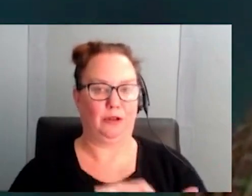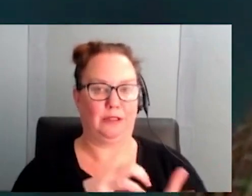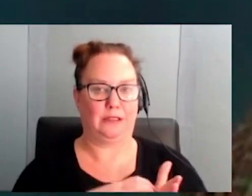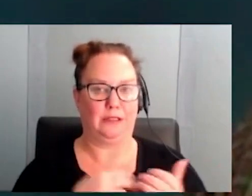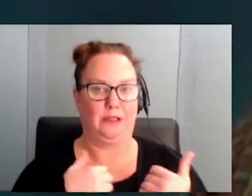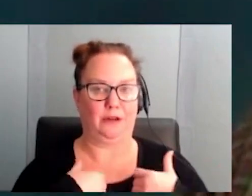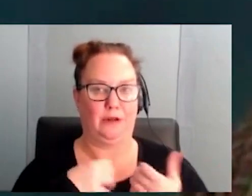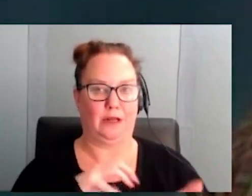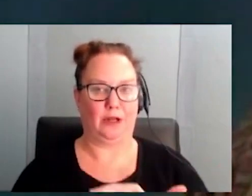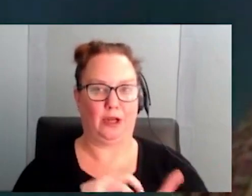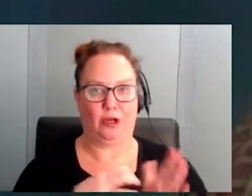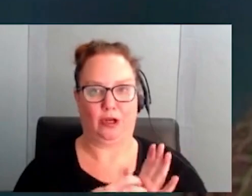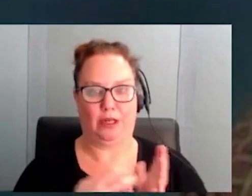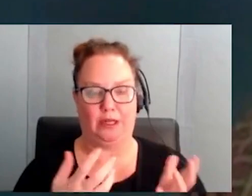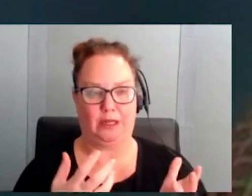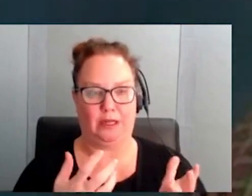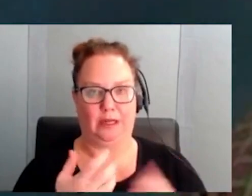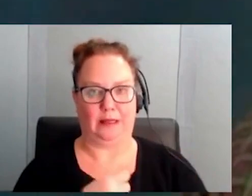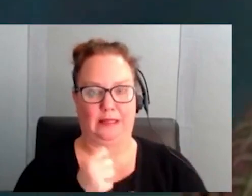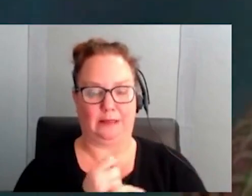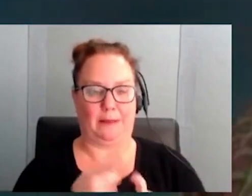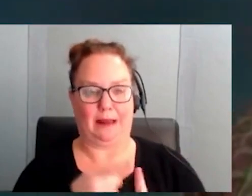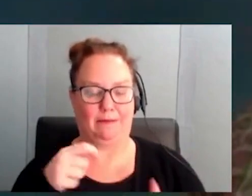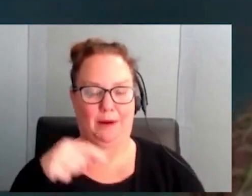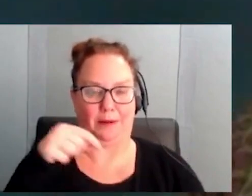get a cookie that's made from the